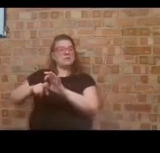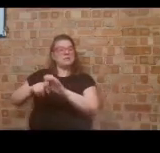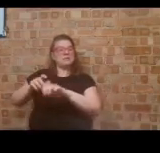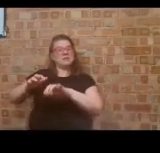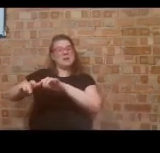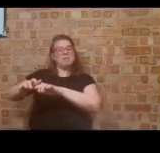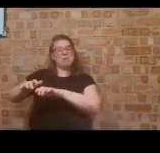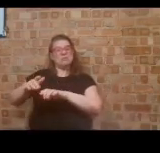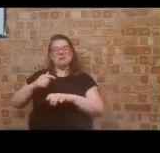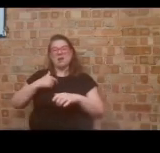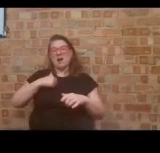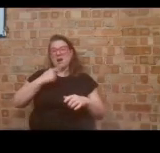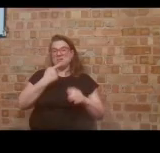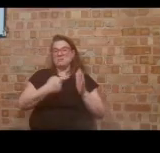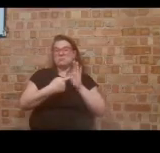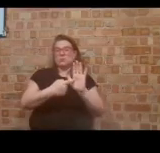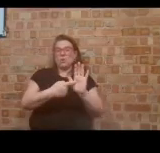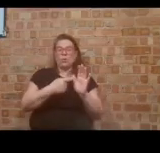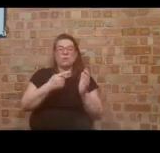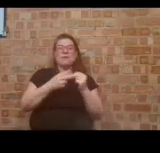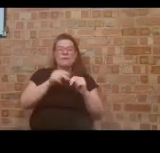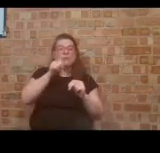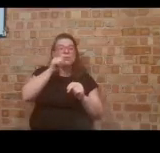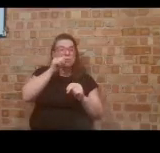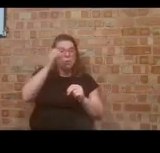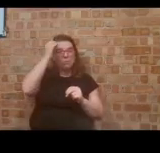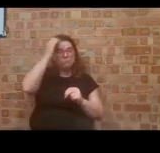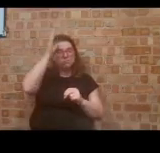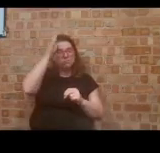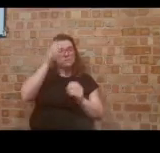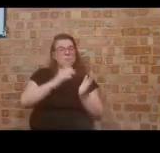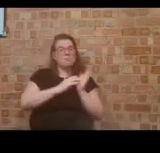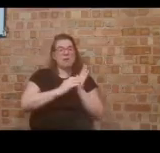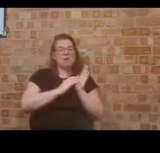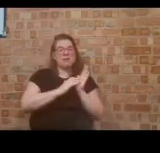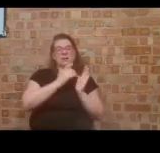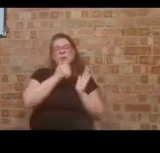input. So just wanted to give that a mention there.